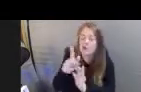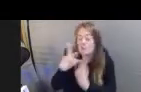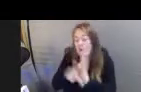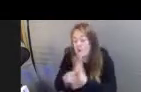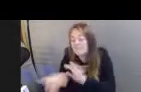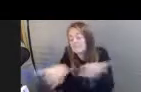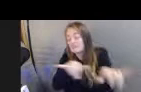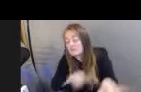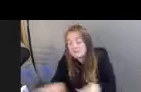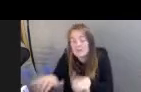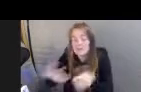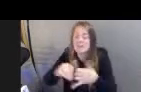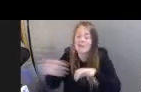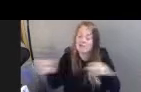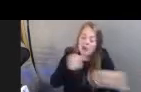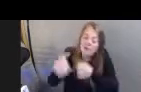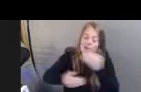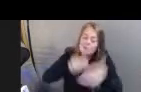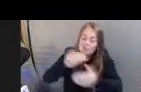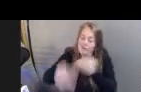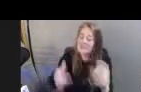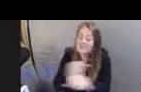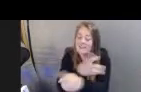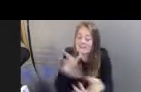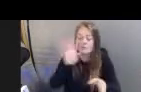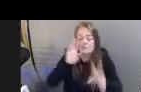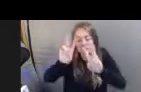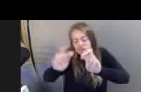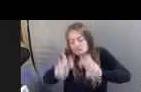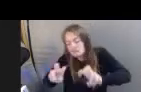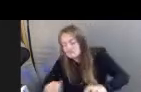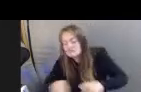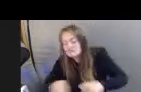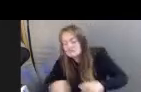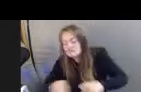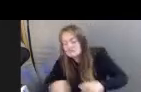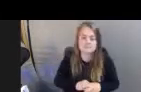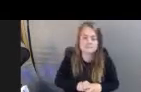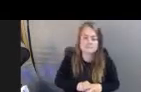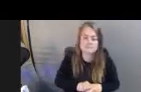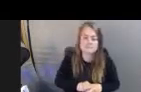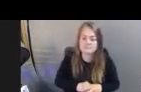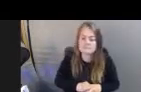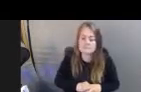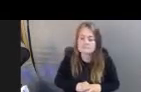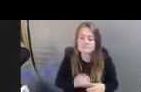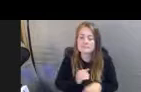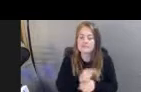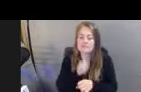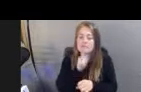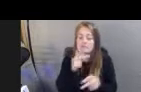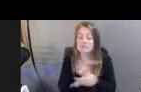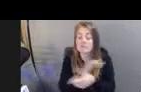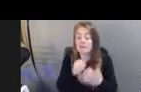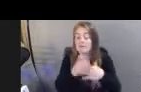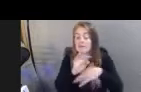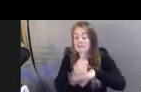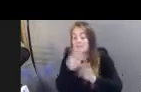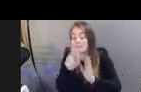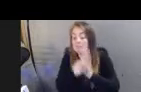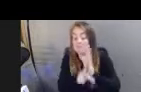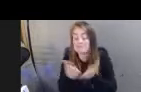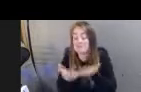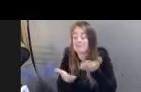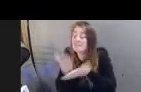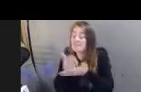standards, the things that you're doing within your business or your public space that really there could be policies that are preventing people and you didn't